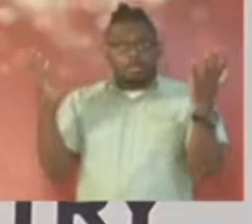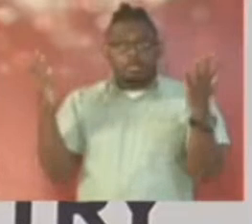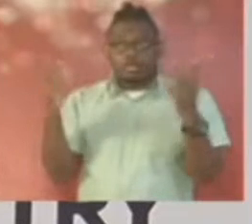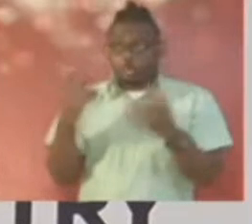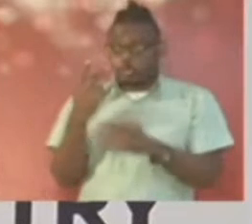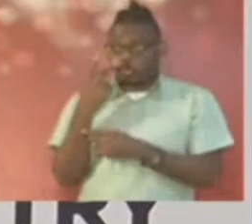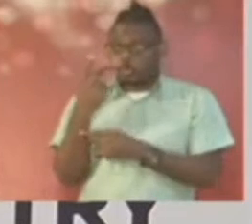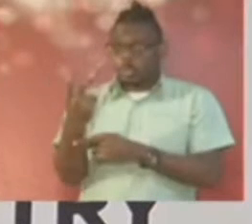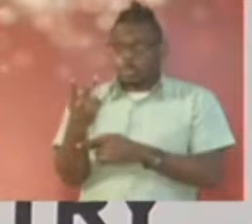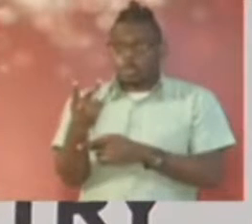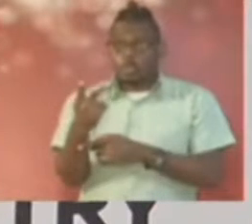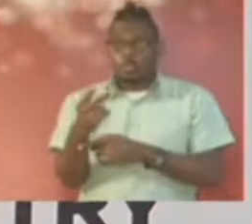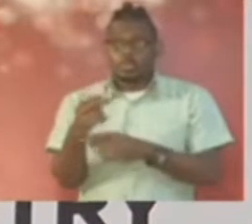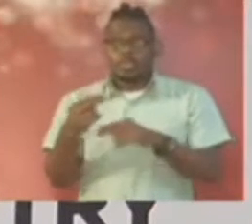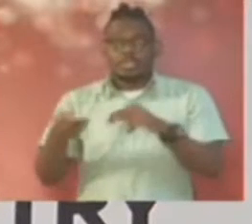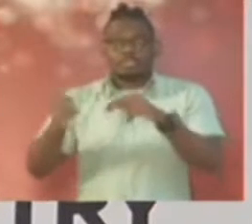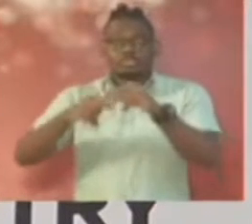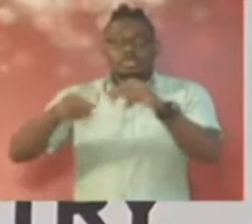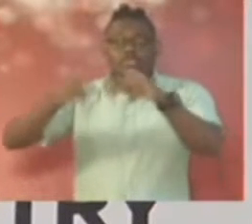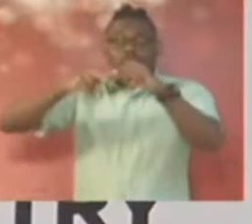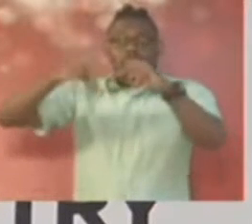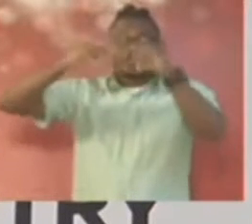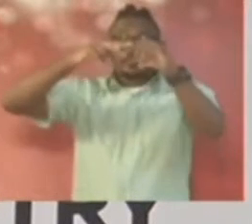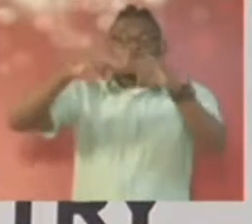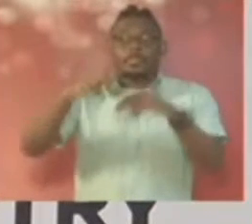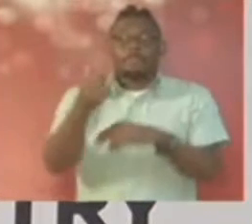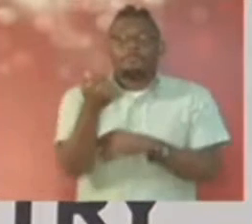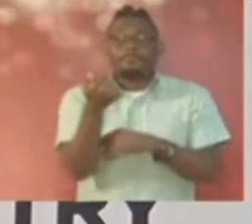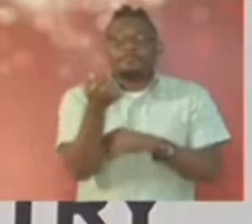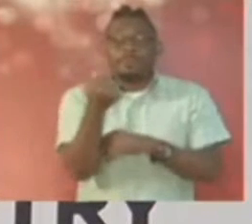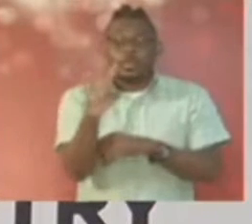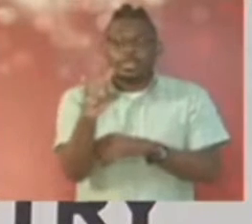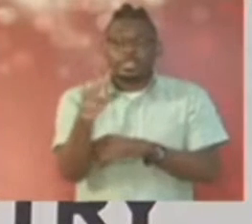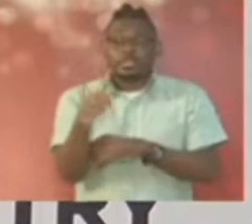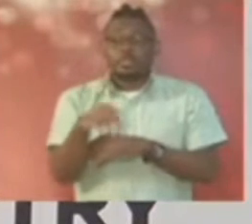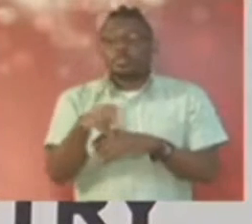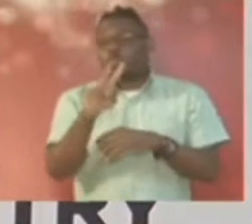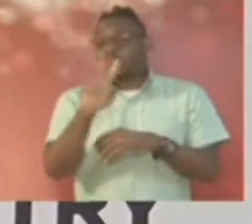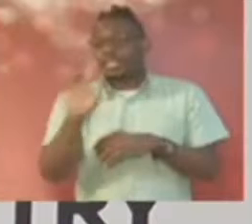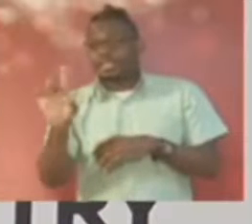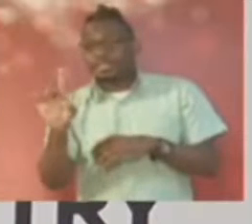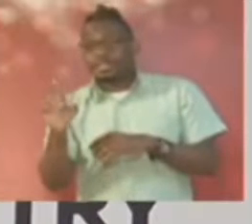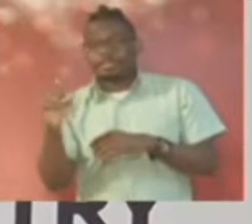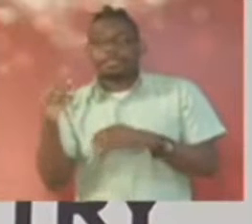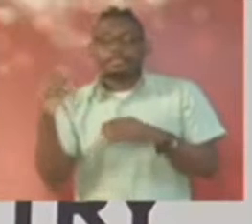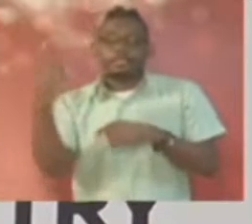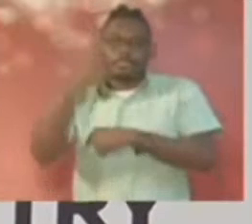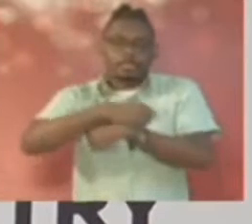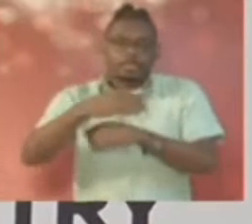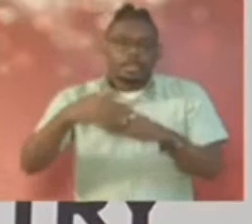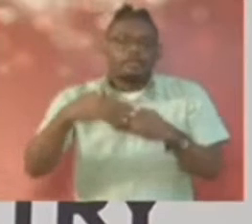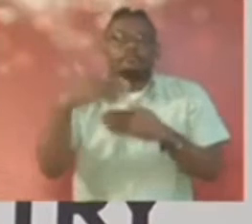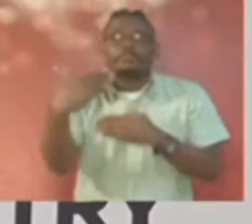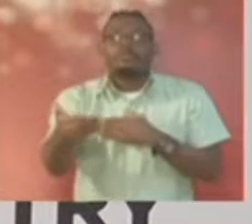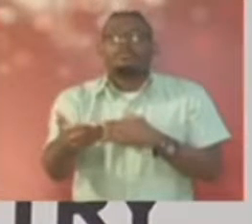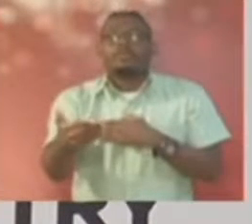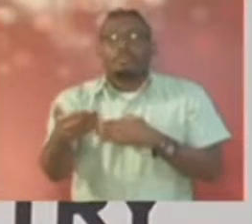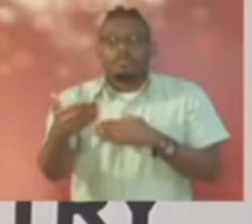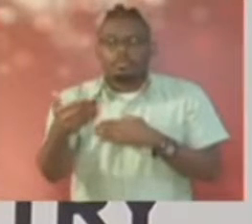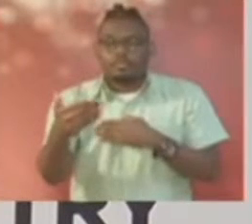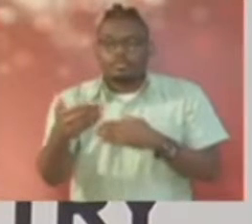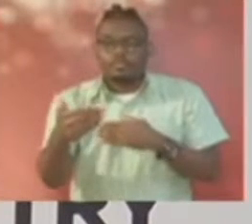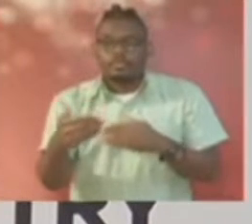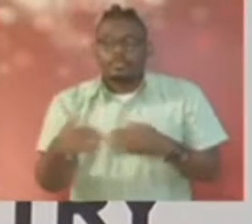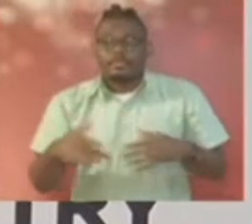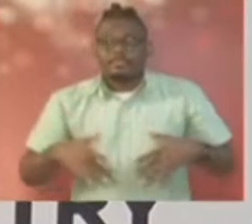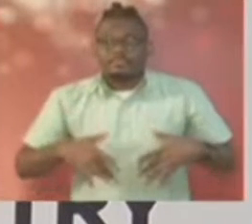to 28 days after whatever public health event has occurred. So we are